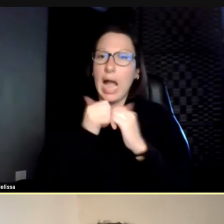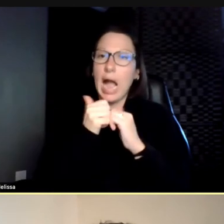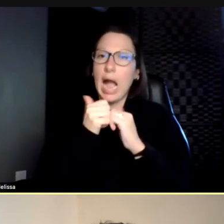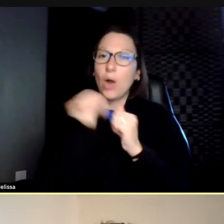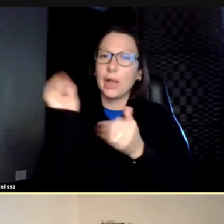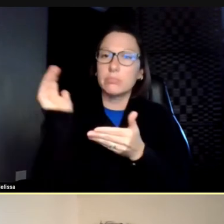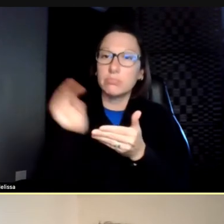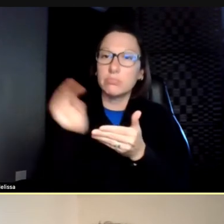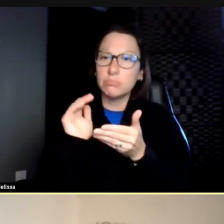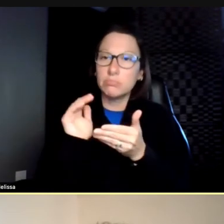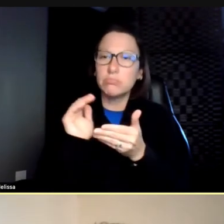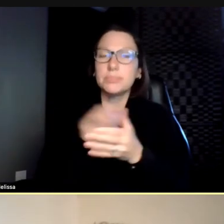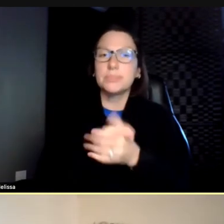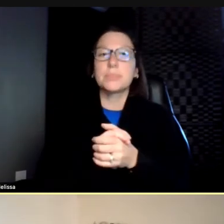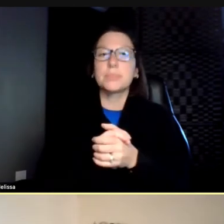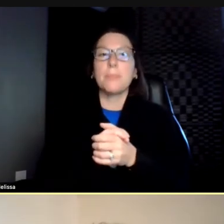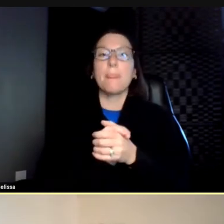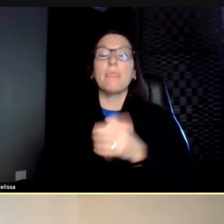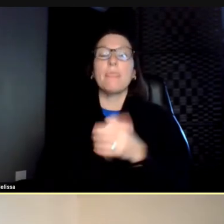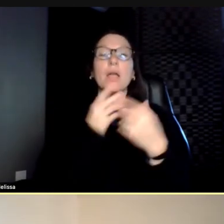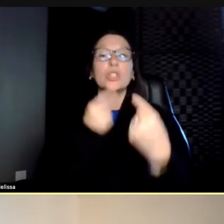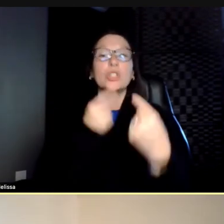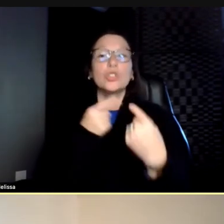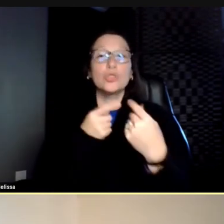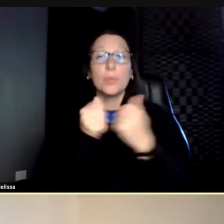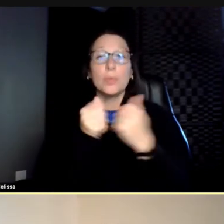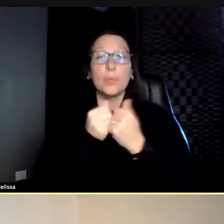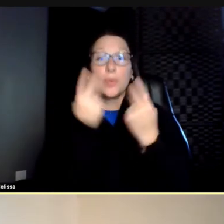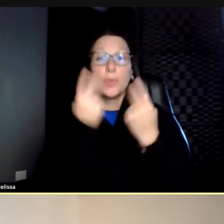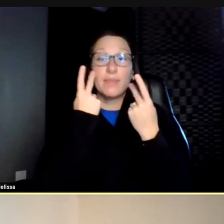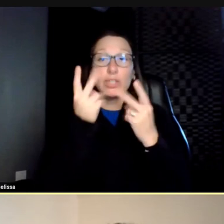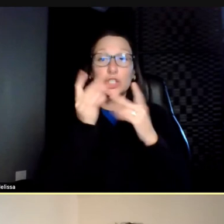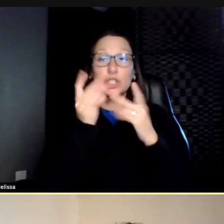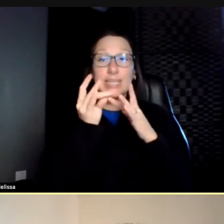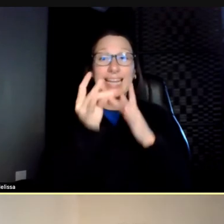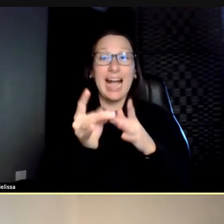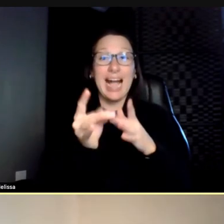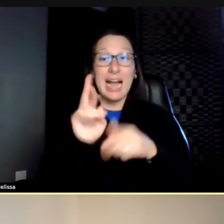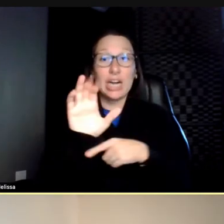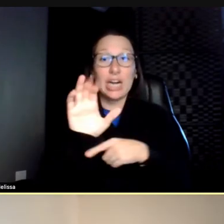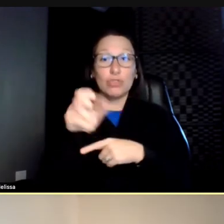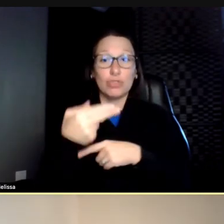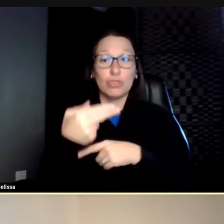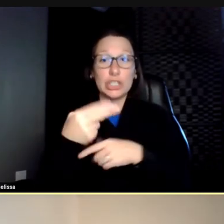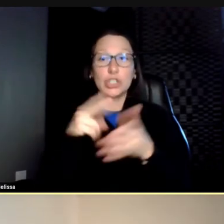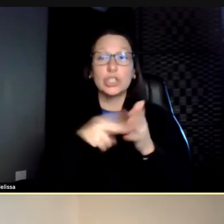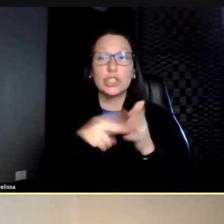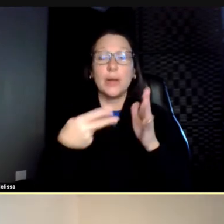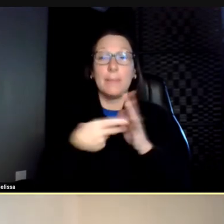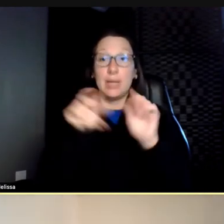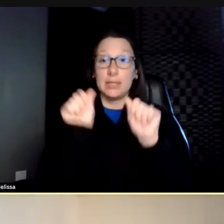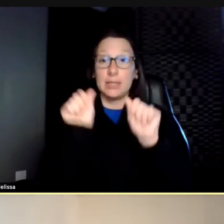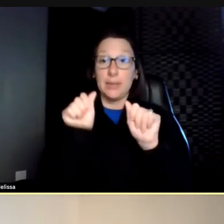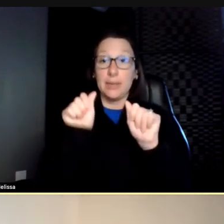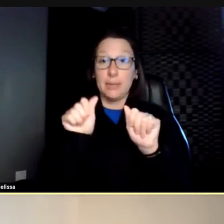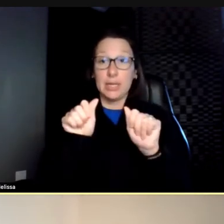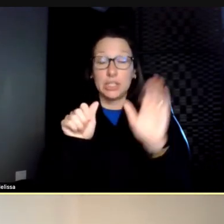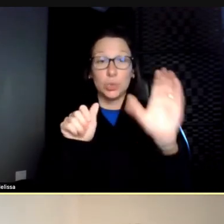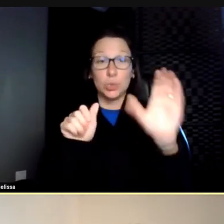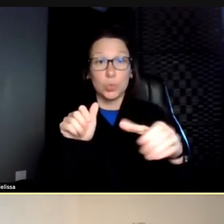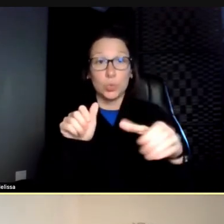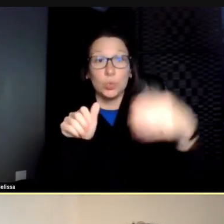Difficulty with visually guided reach. And of course, visually guided reach is the ability to look at, reach for,